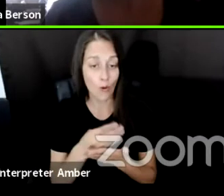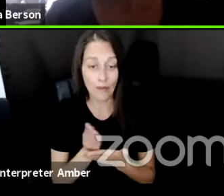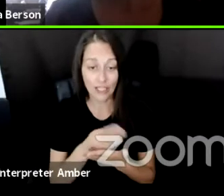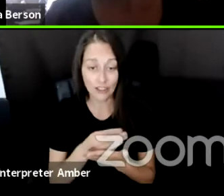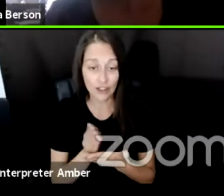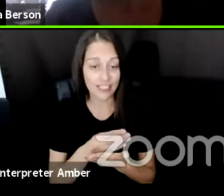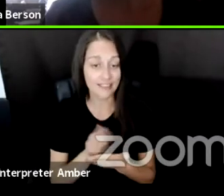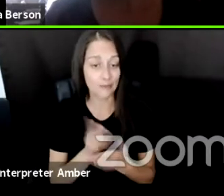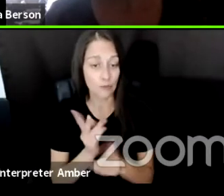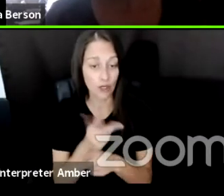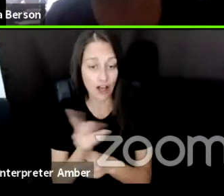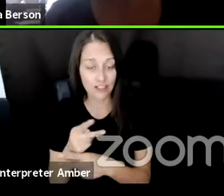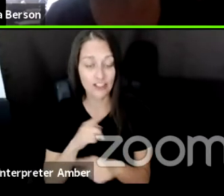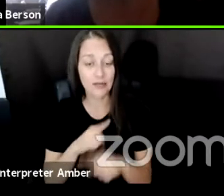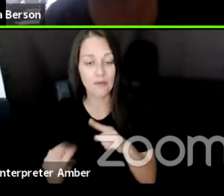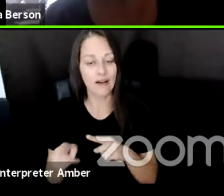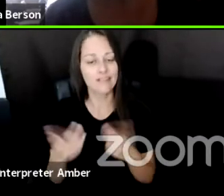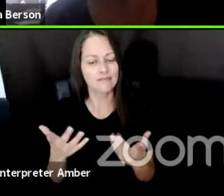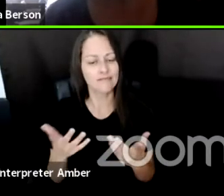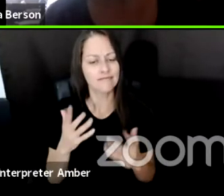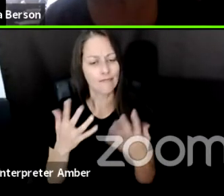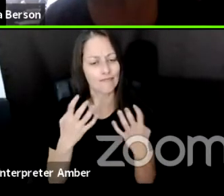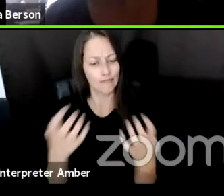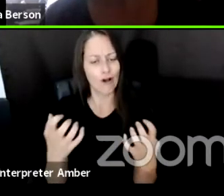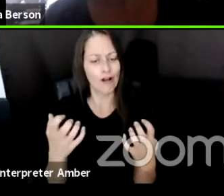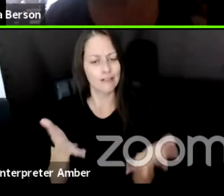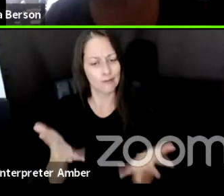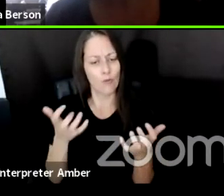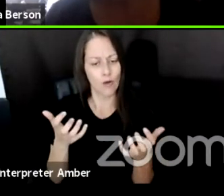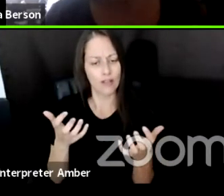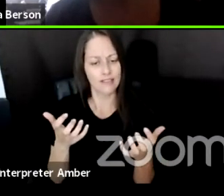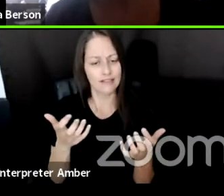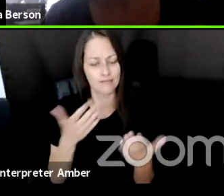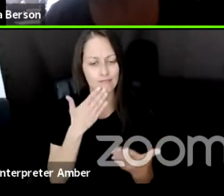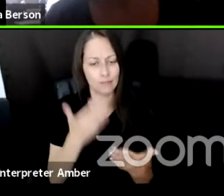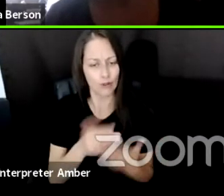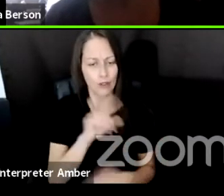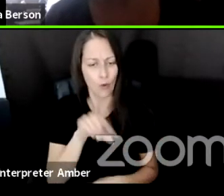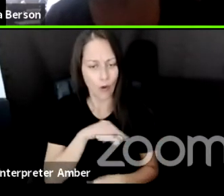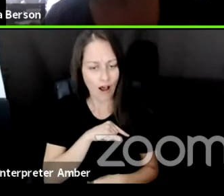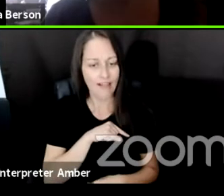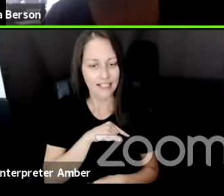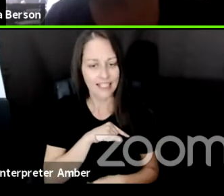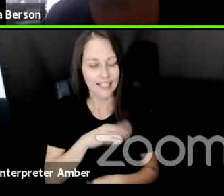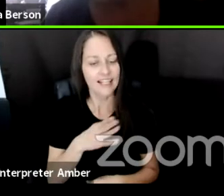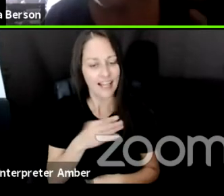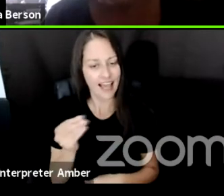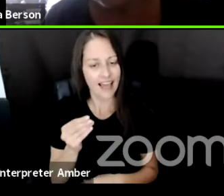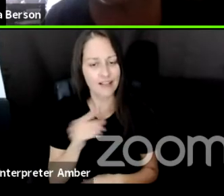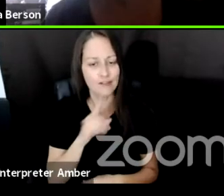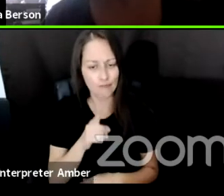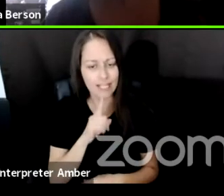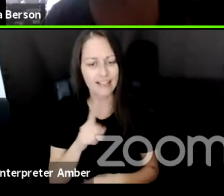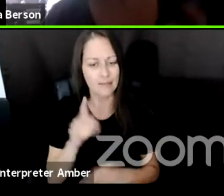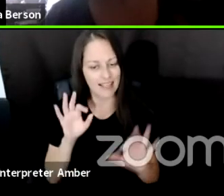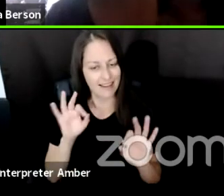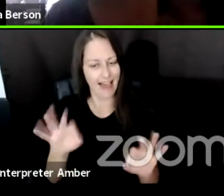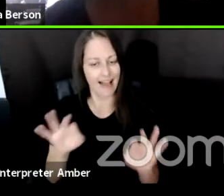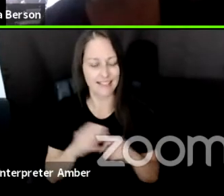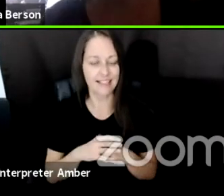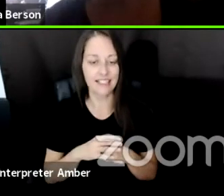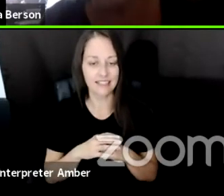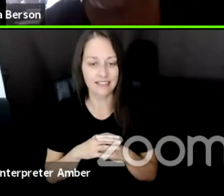quality that has a real core of excellence. And I say that without